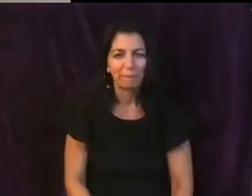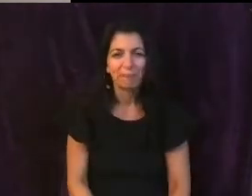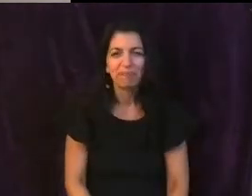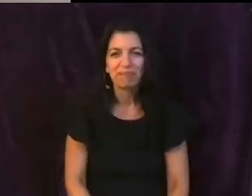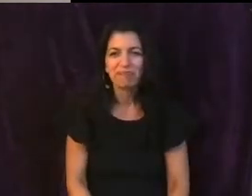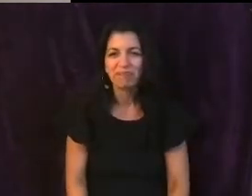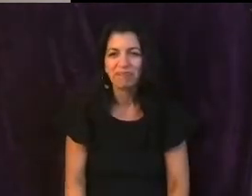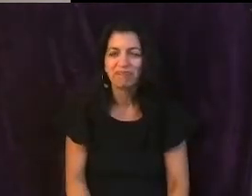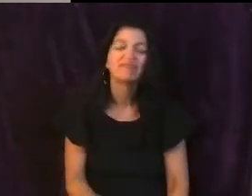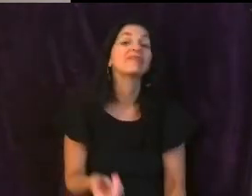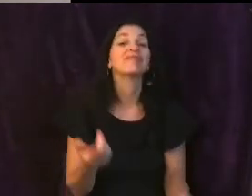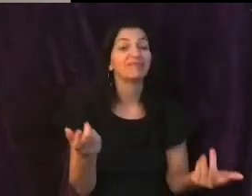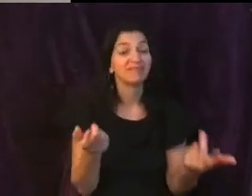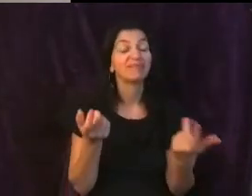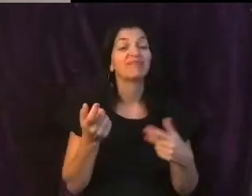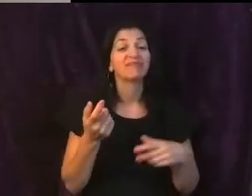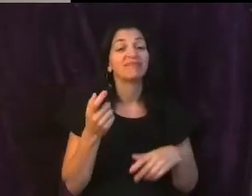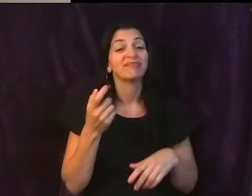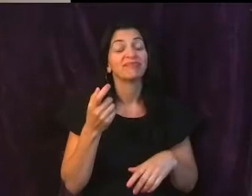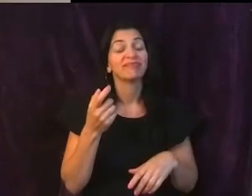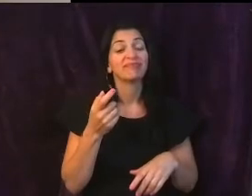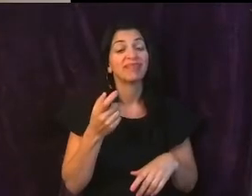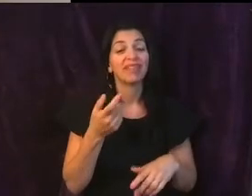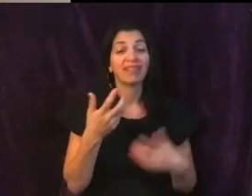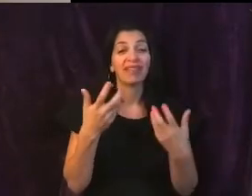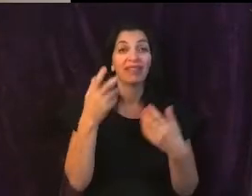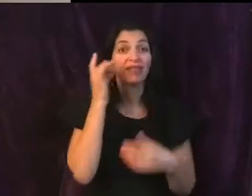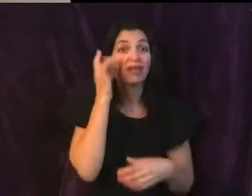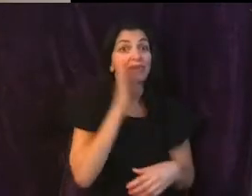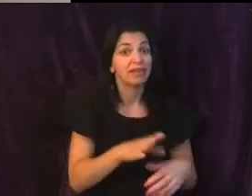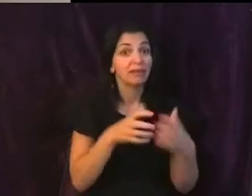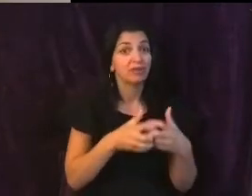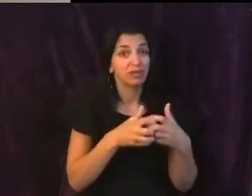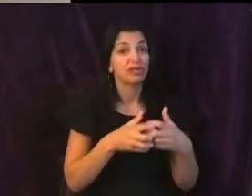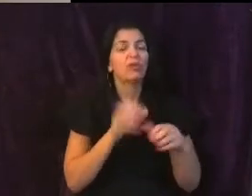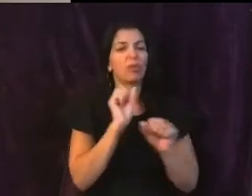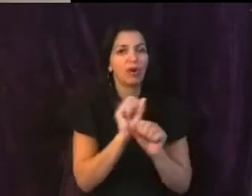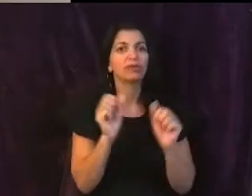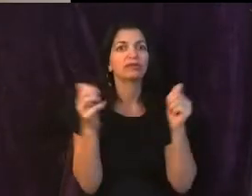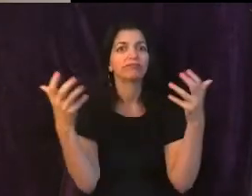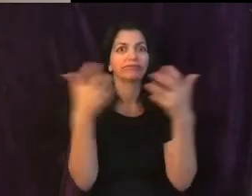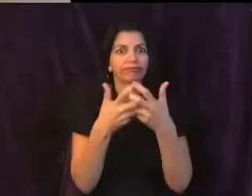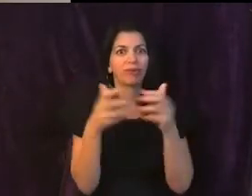But because this works with wind, let's see if we can't get any more wind sounds out of it.